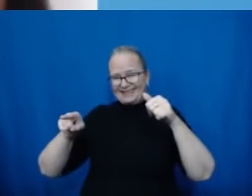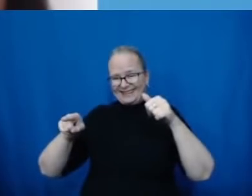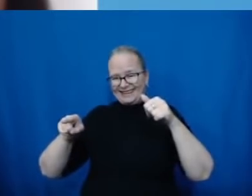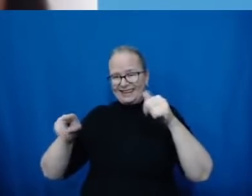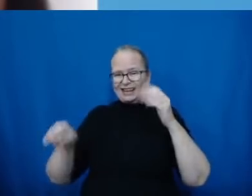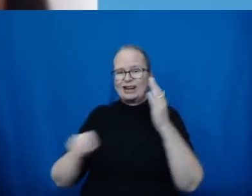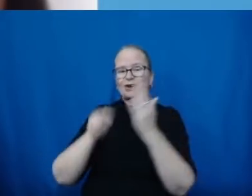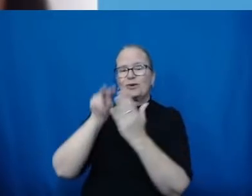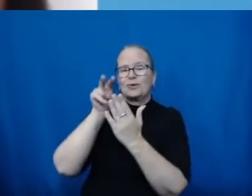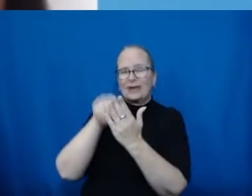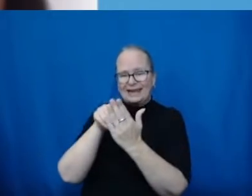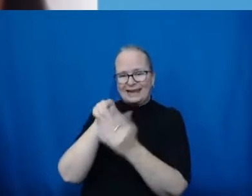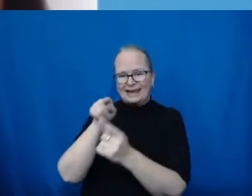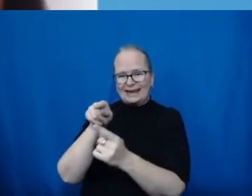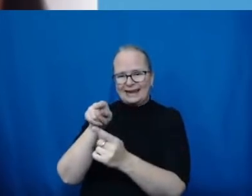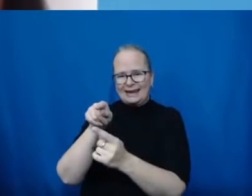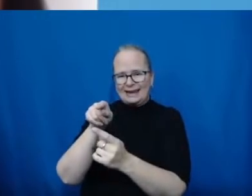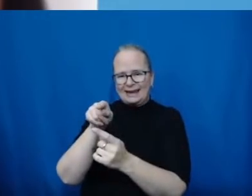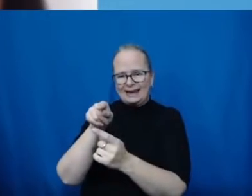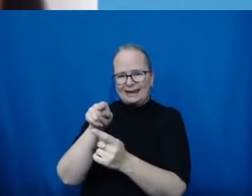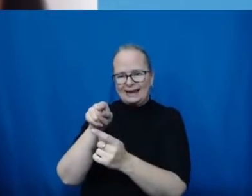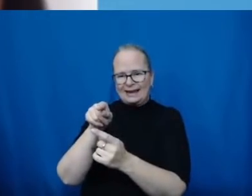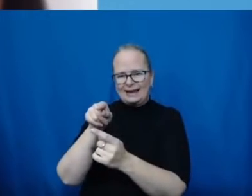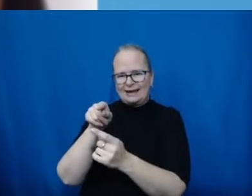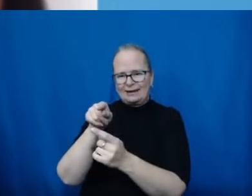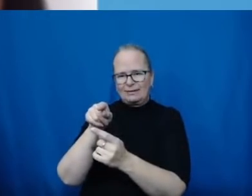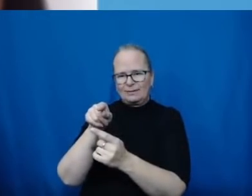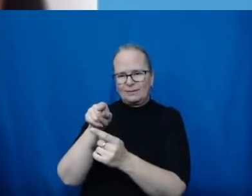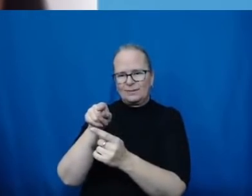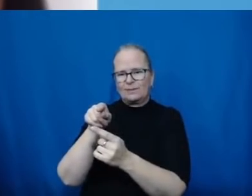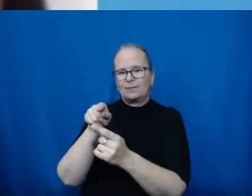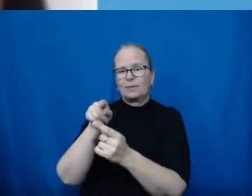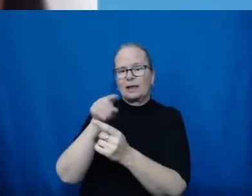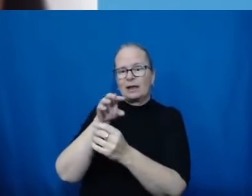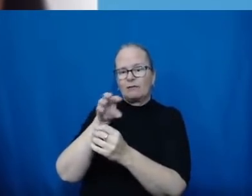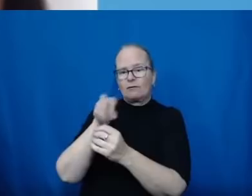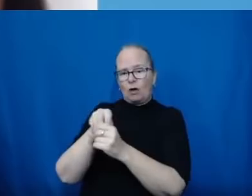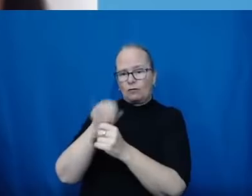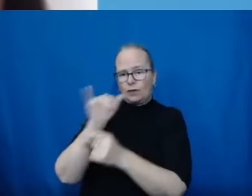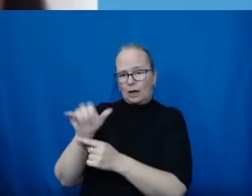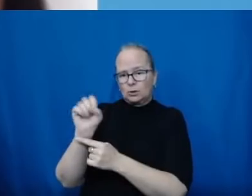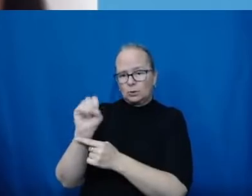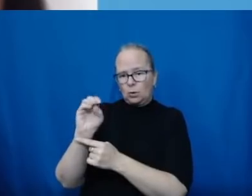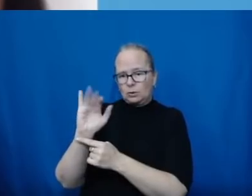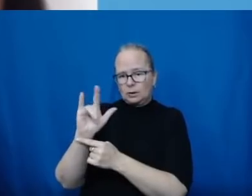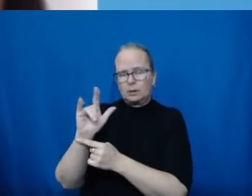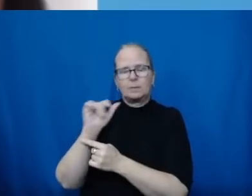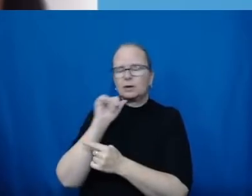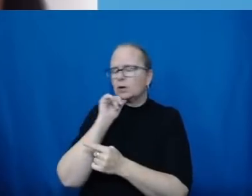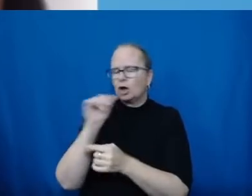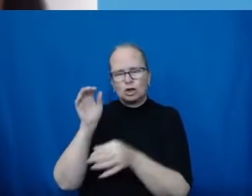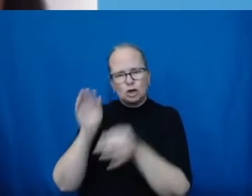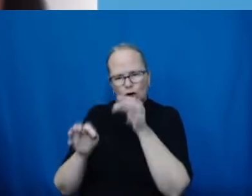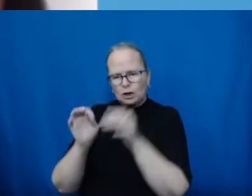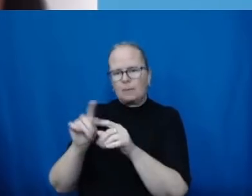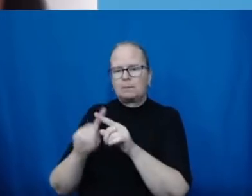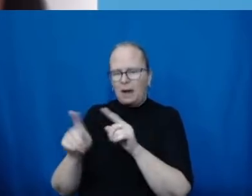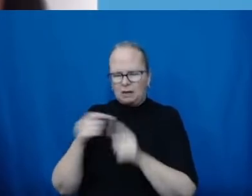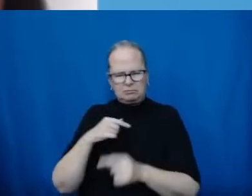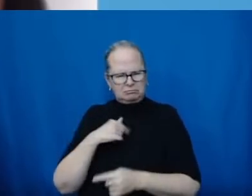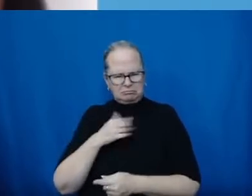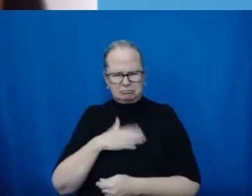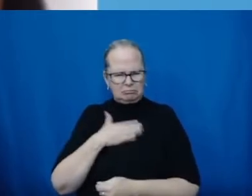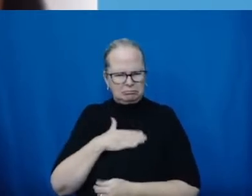non-judgmental way for like, you can talk to me, I'm happy to answer questions. I know there's a ton of information flying around. It's hard to know what to trust or what to